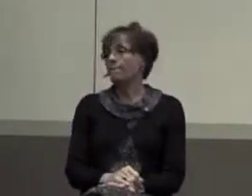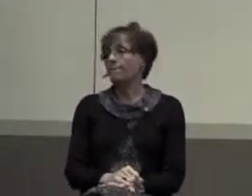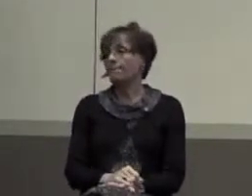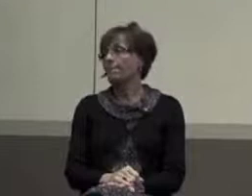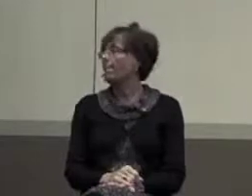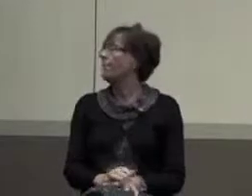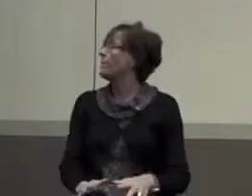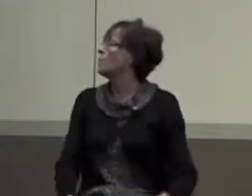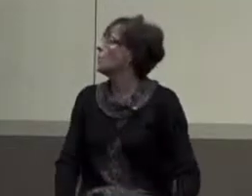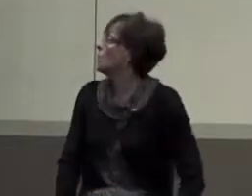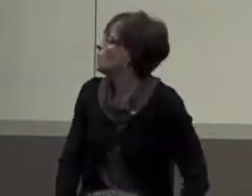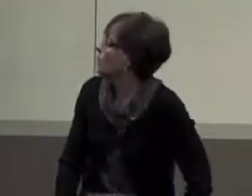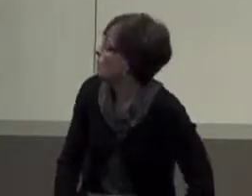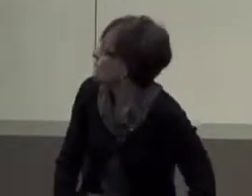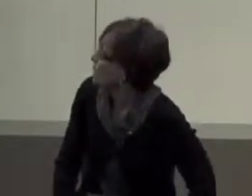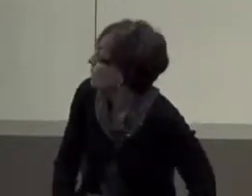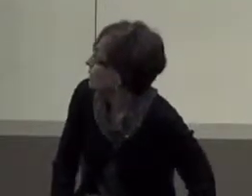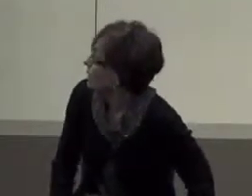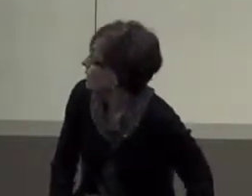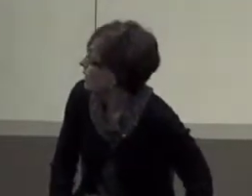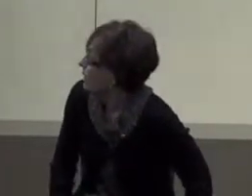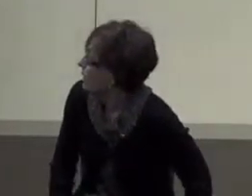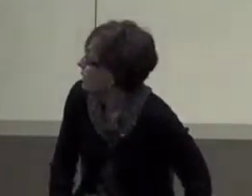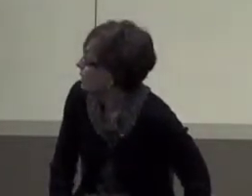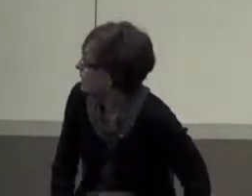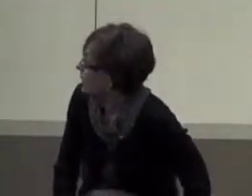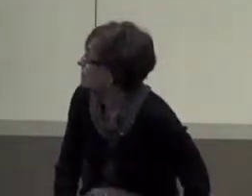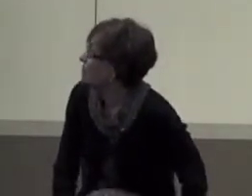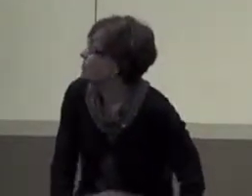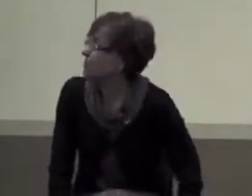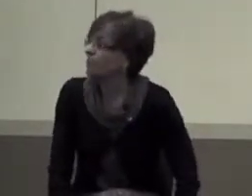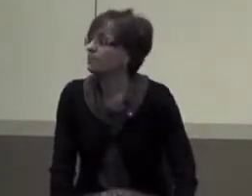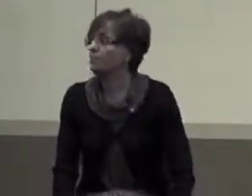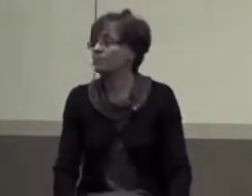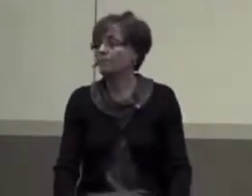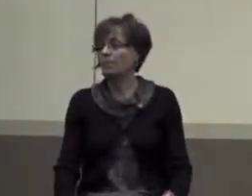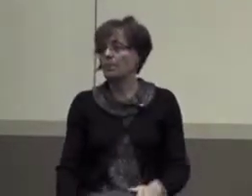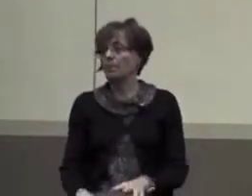Oh, I can take off all my little paragraph markers too.